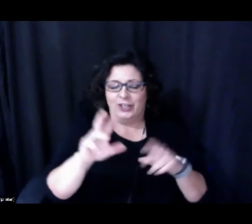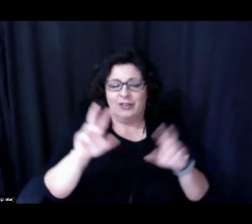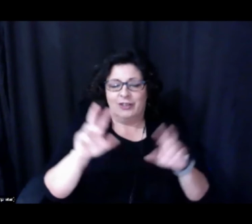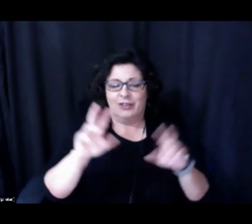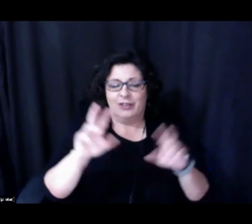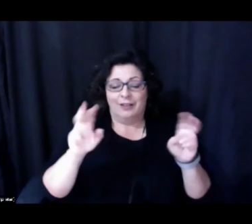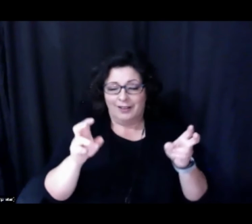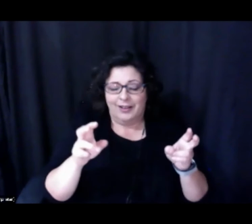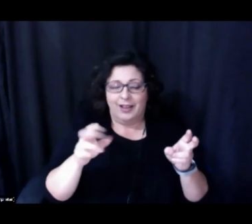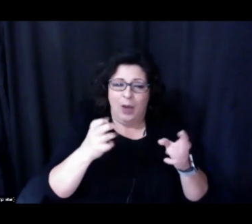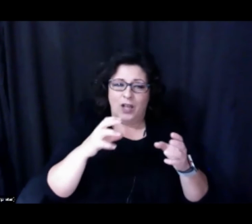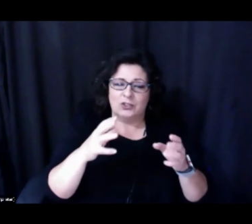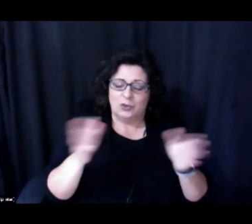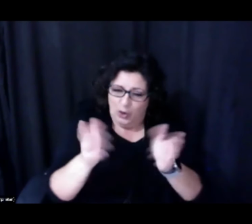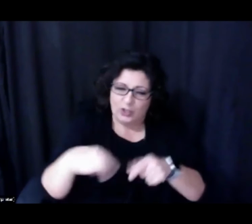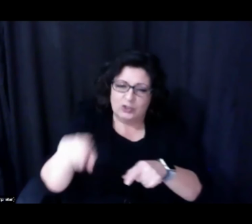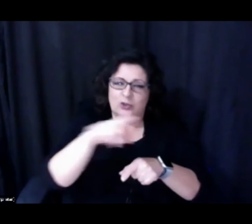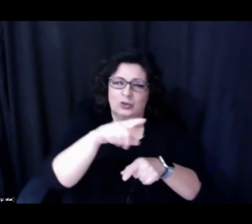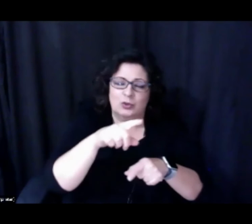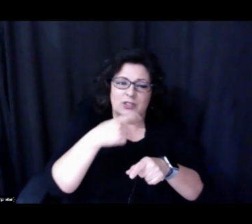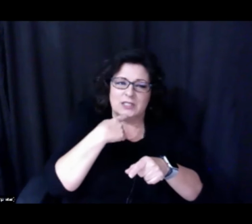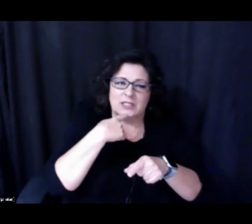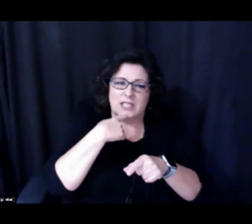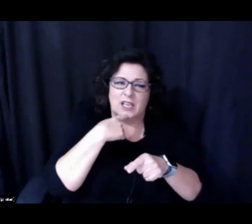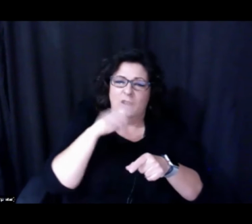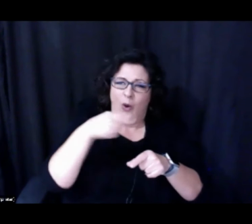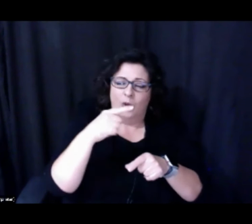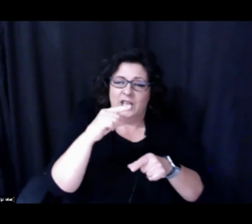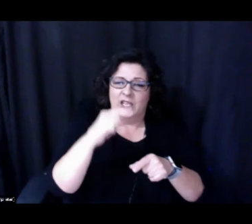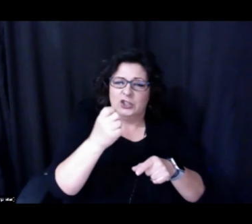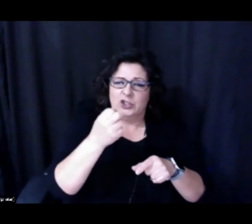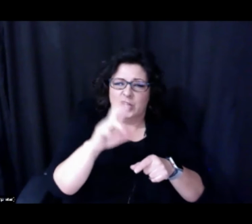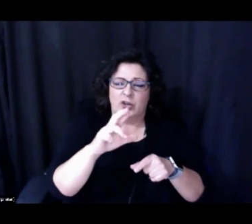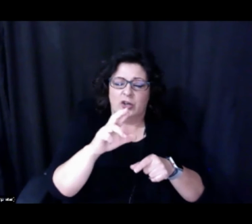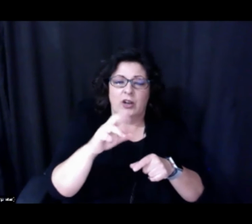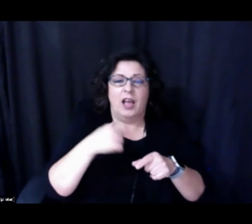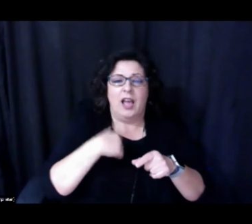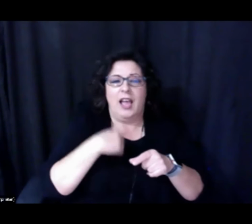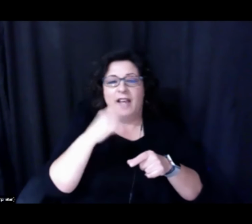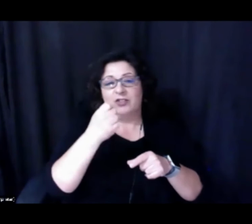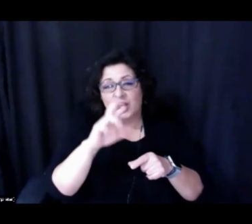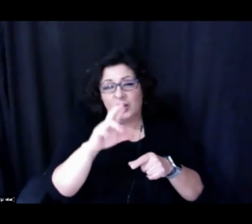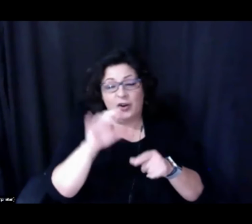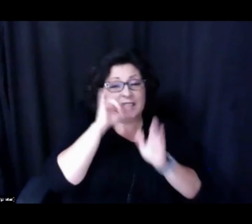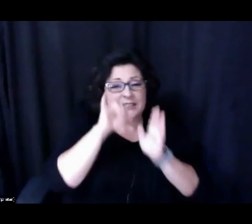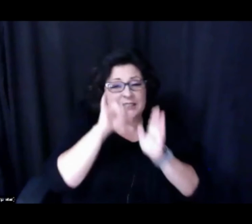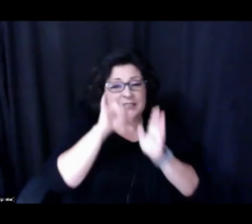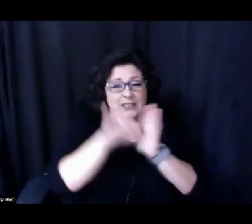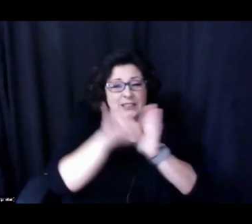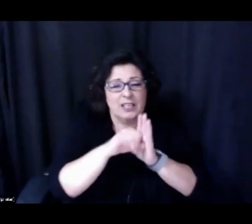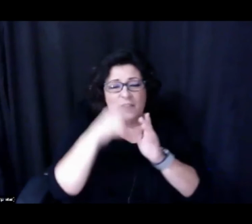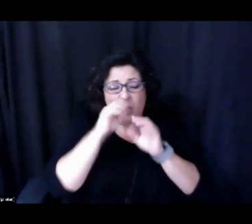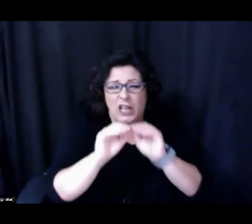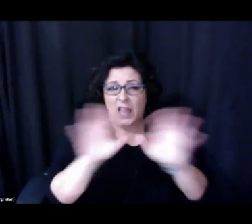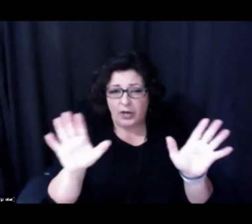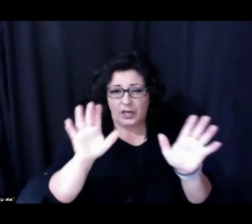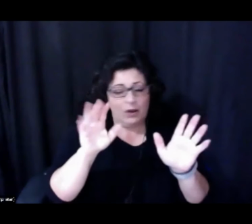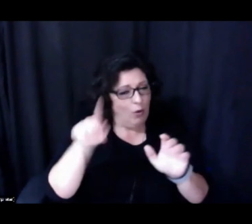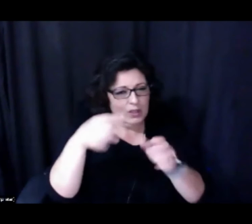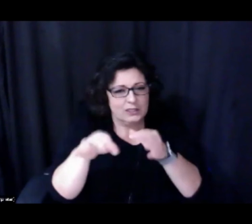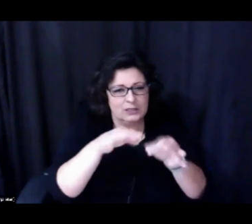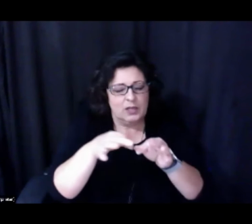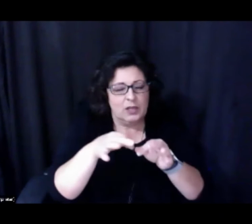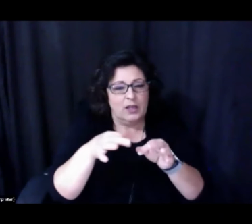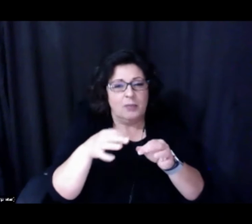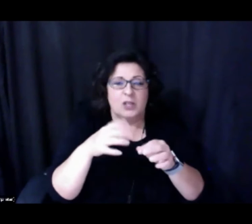And I want to encourage you all to also just say gender. I have gender identity on the slide for clarity because we're going to talk about